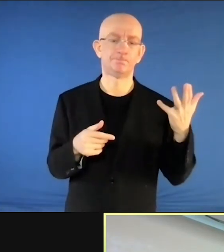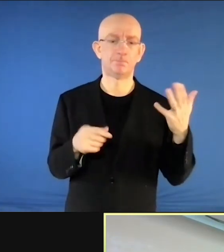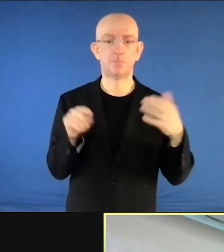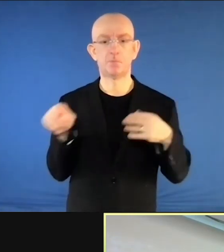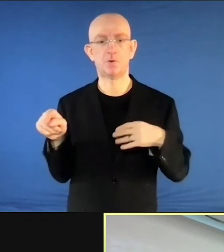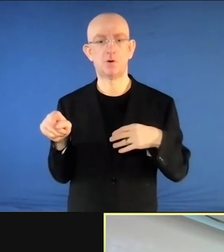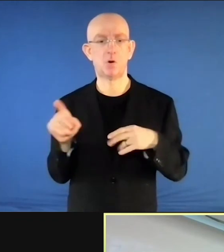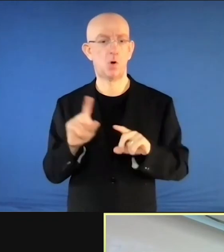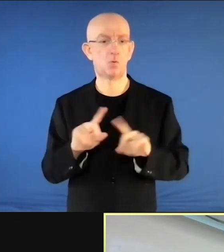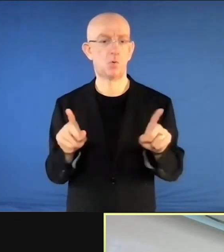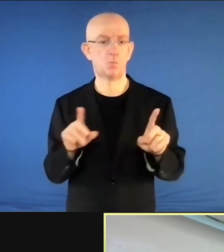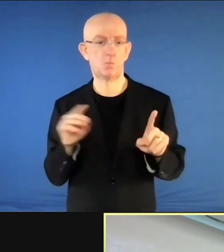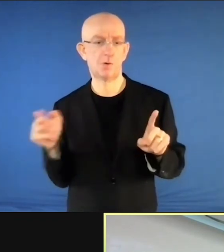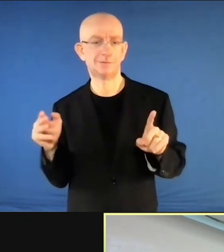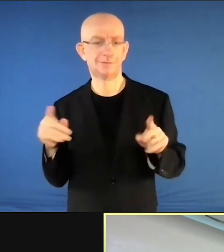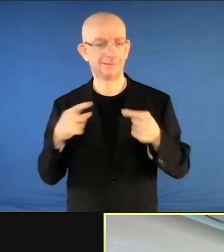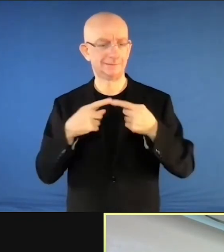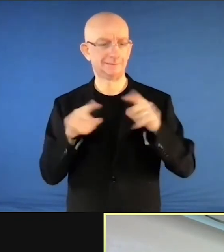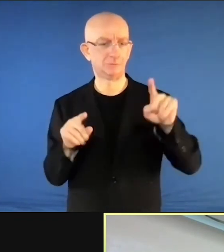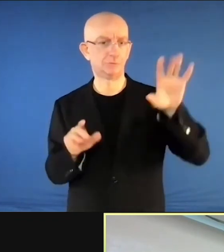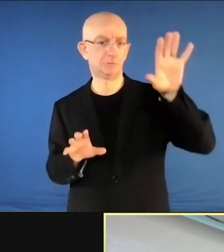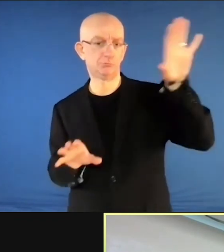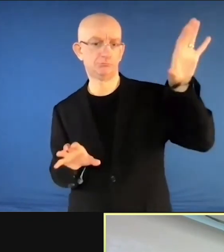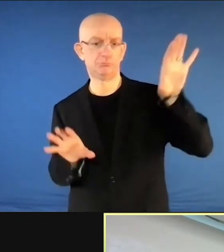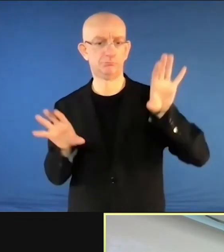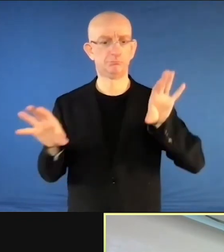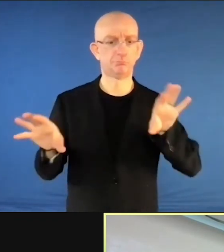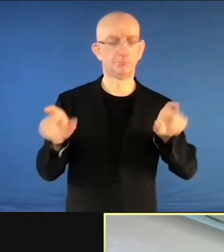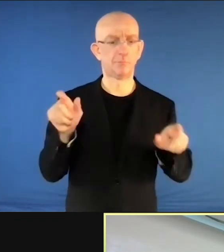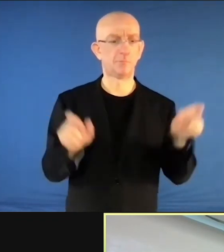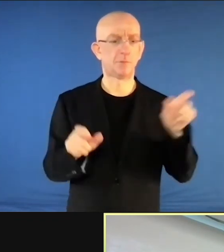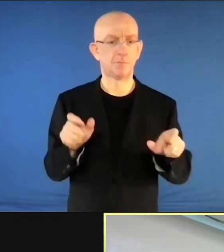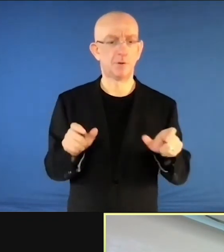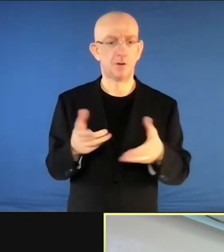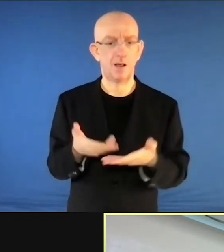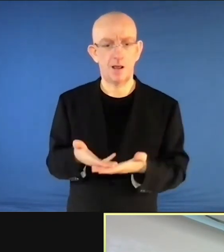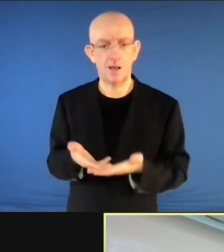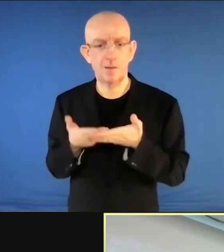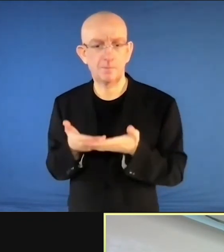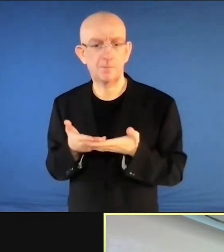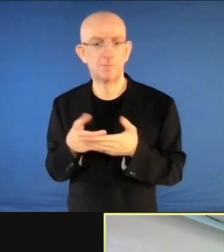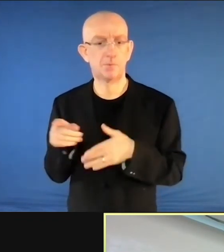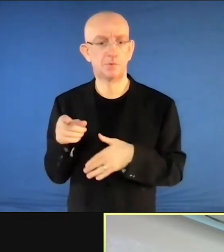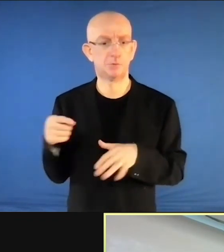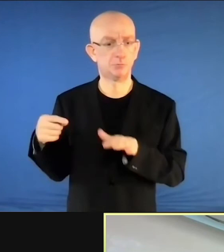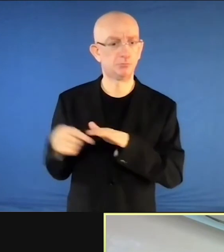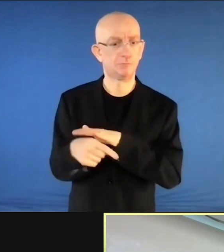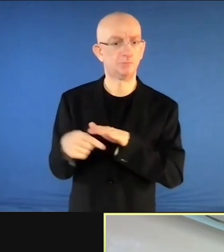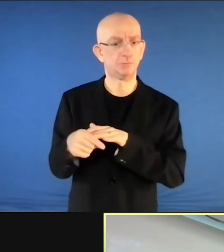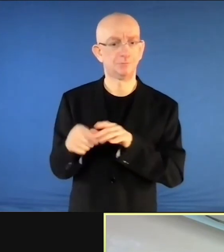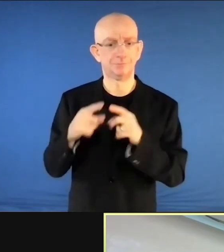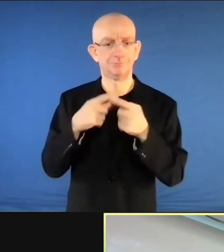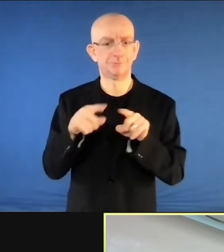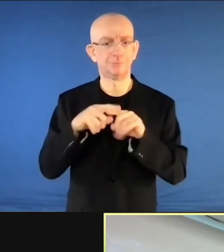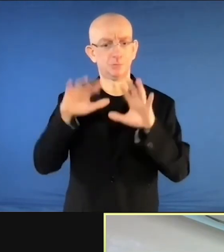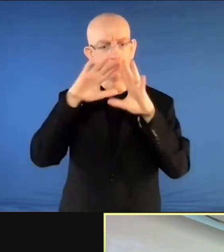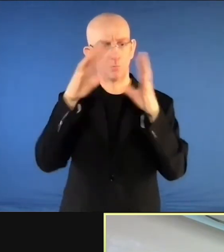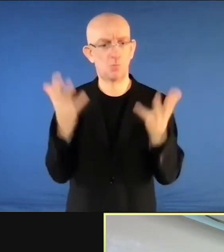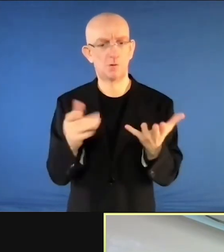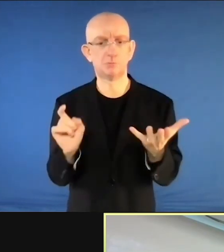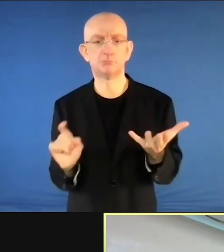from different parts of the world. And we have also in our group people who are